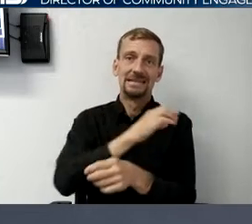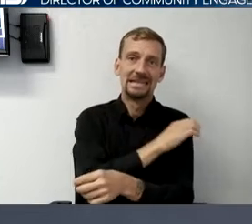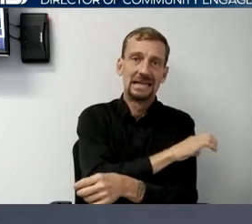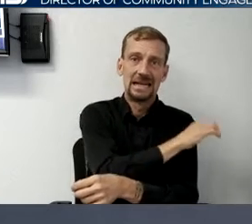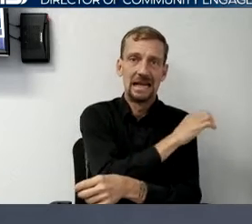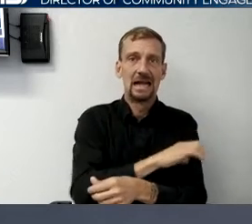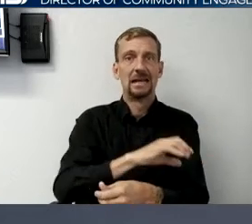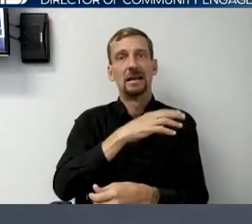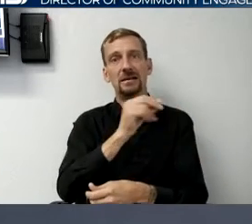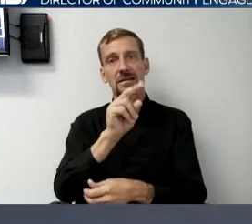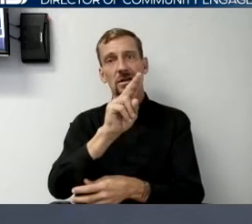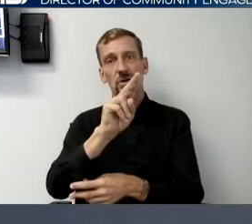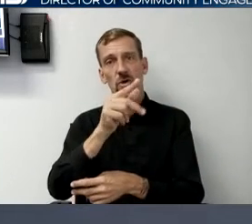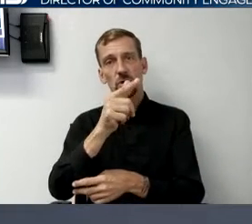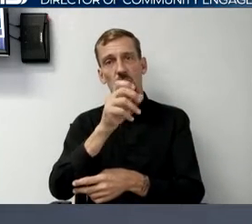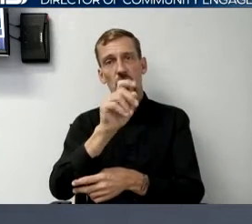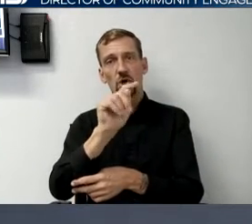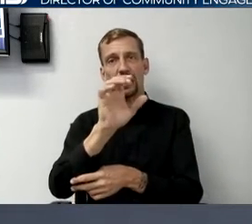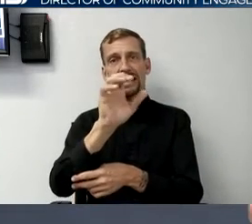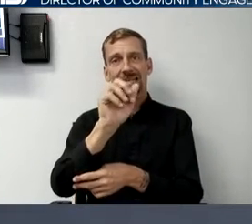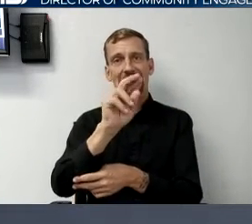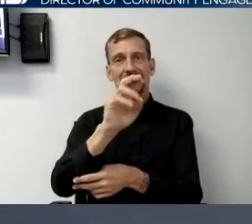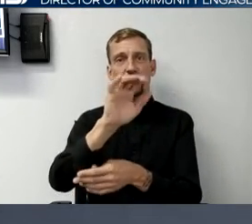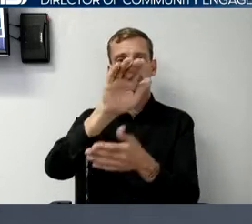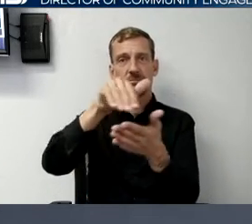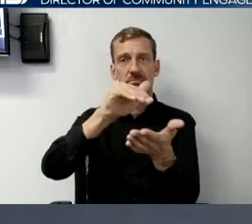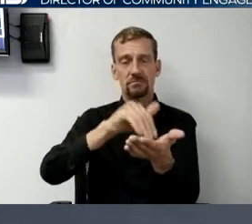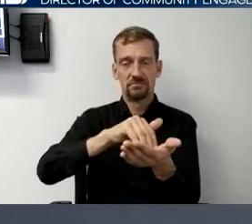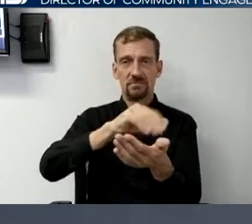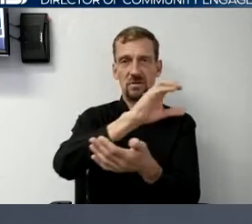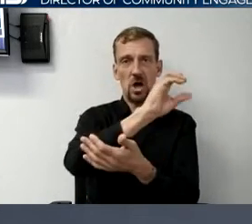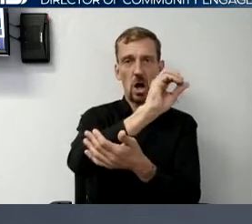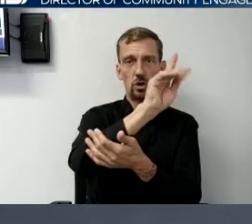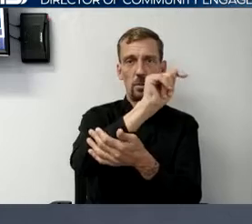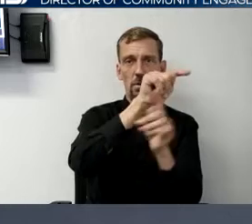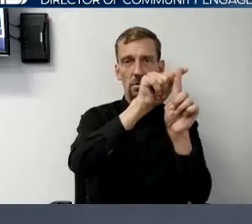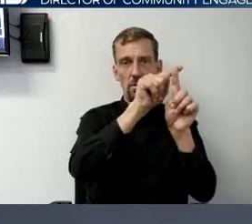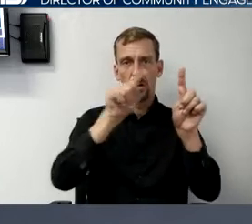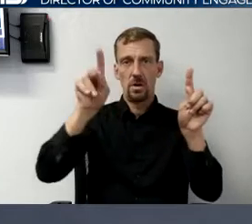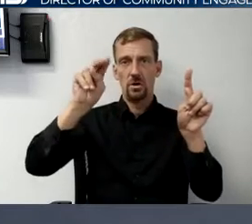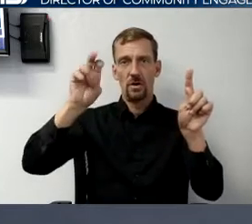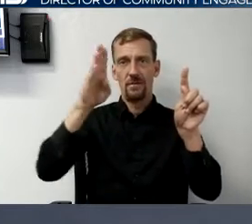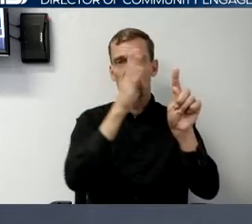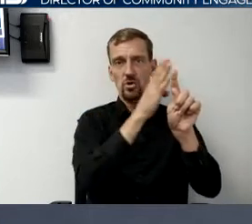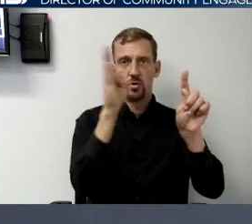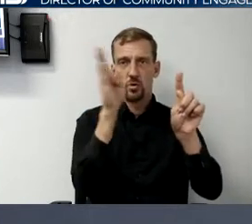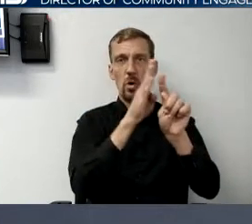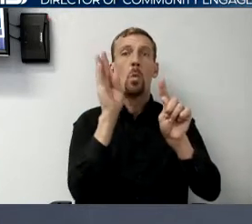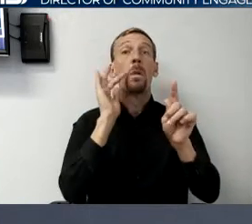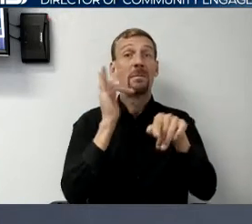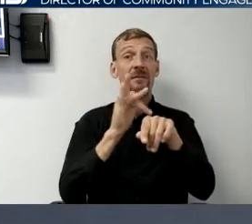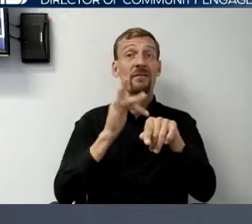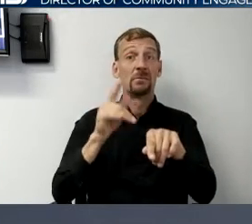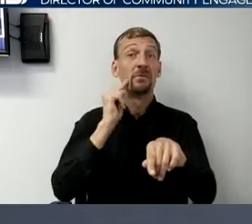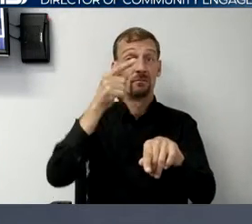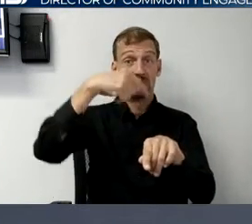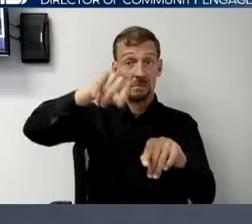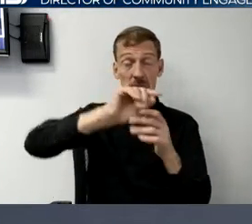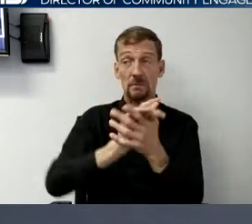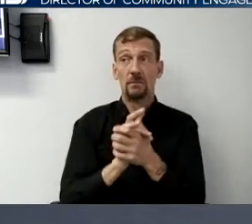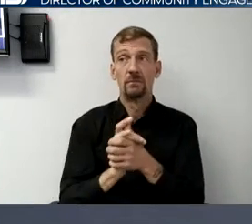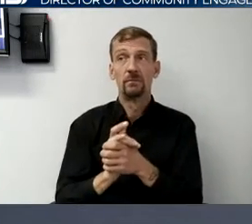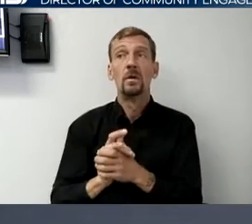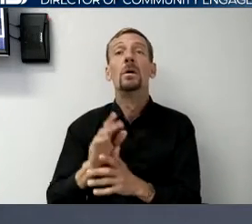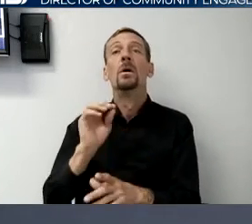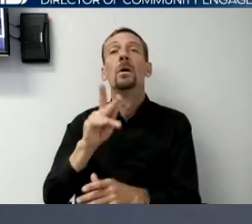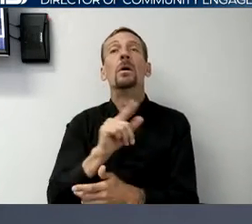and urgent care centers. Will be around between that October and November timeframe. Okay, perfect. So Gary, I think